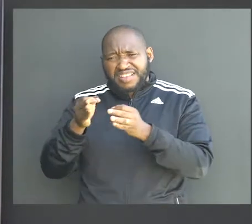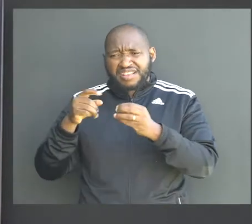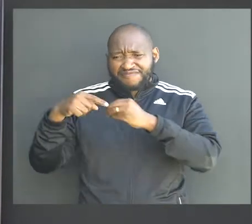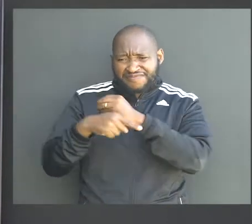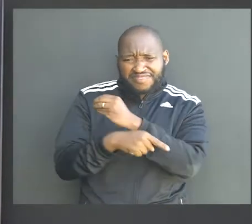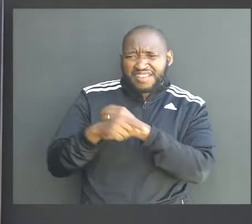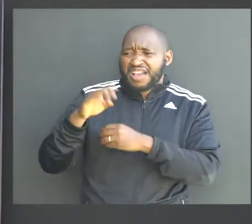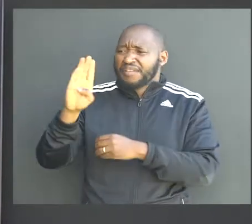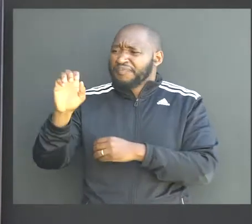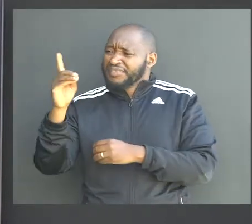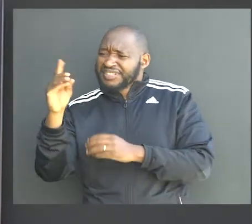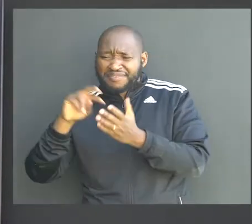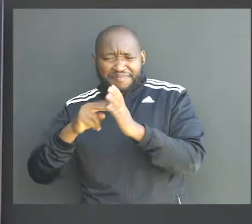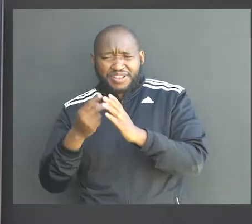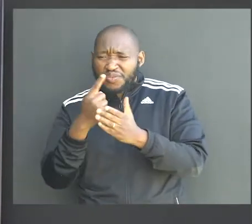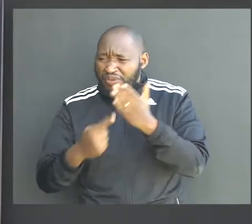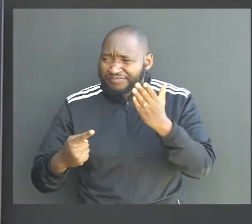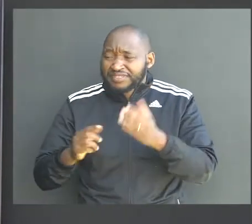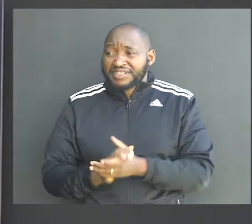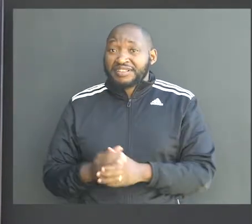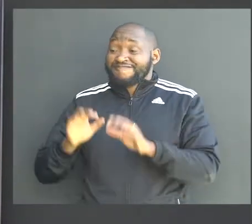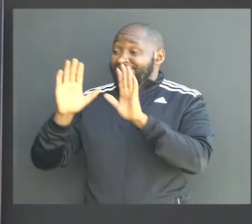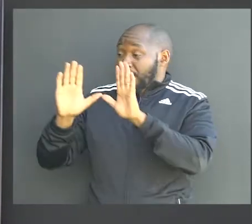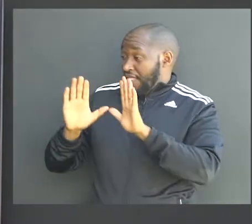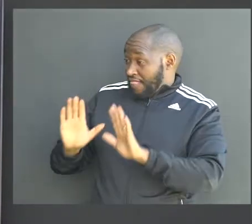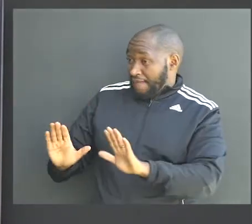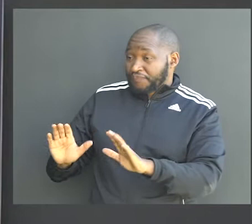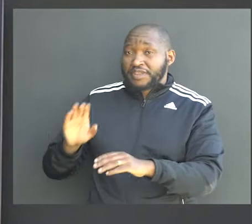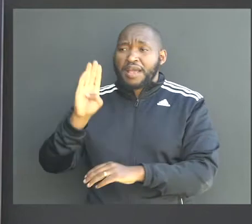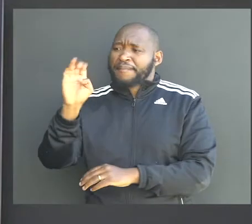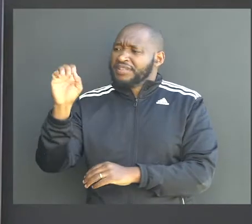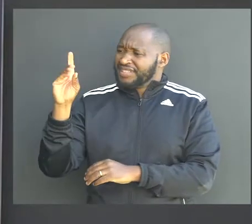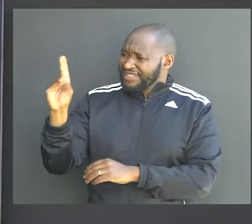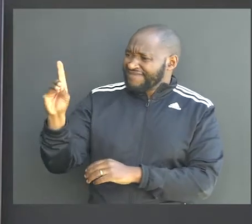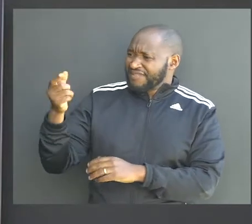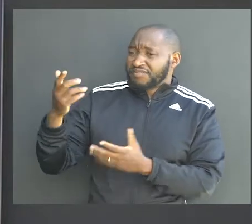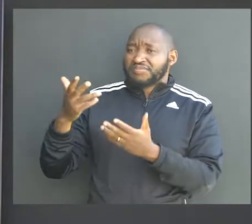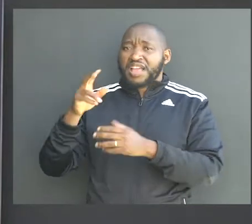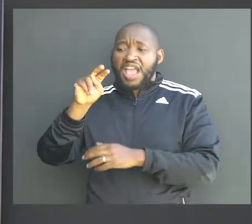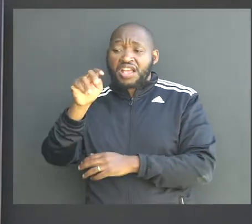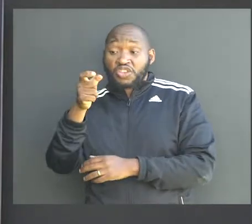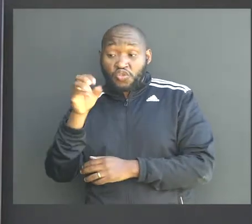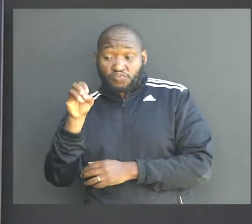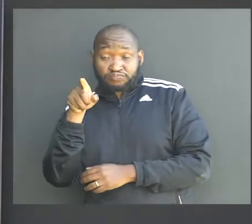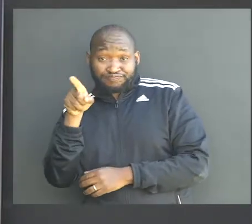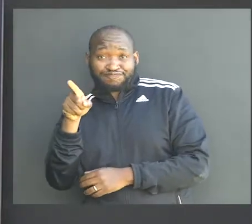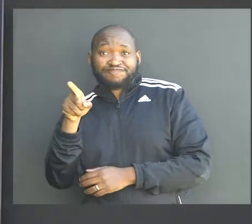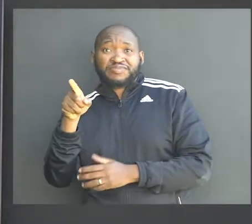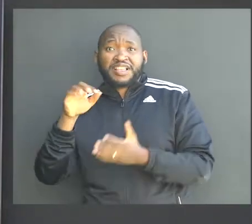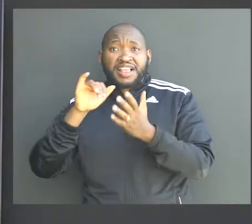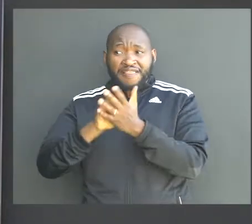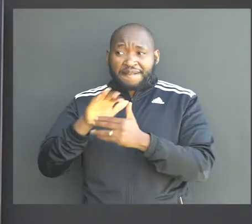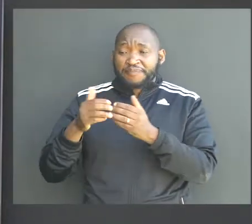us a little bit about the society, what it does, what its mandate is. Fantastic. Yeah. So, Botswana Society for the Deaf is a non-profit